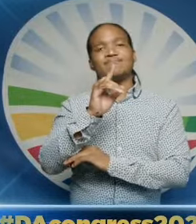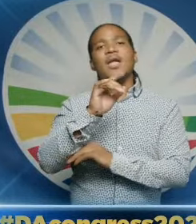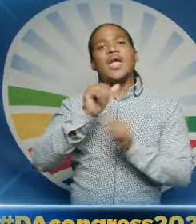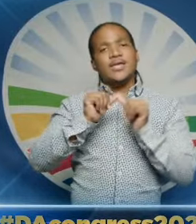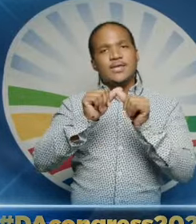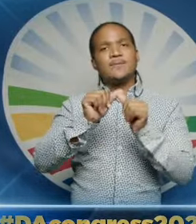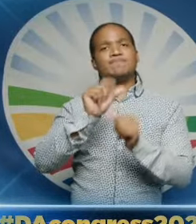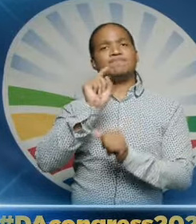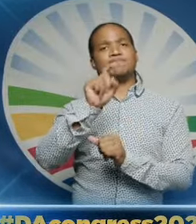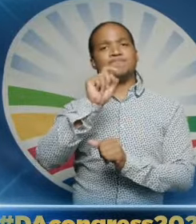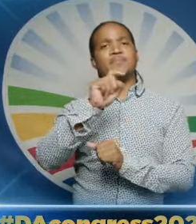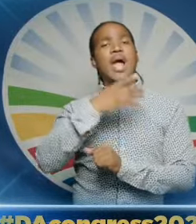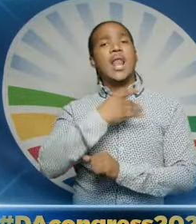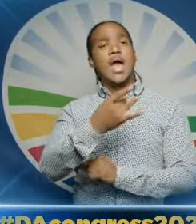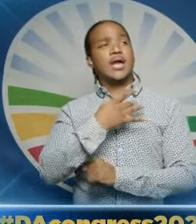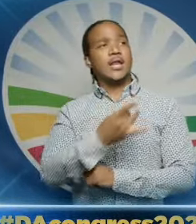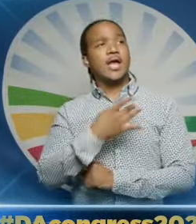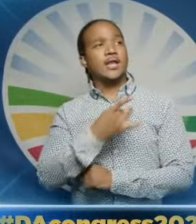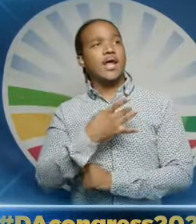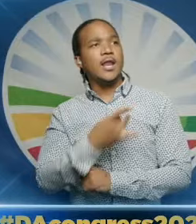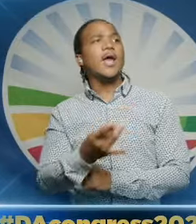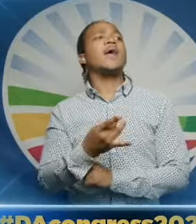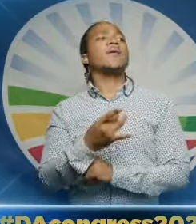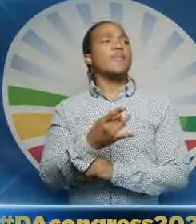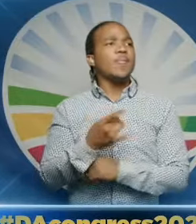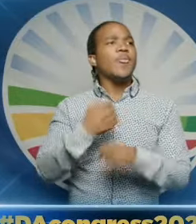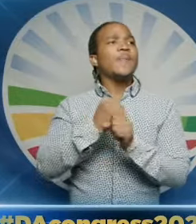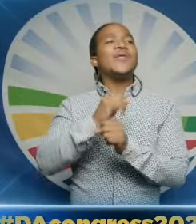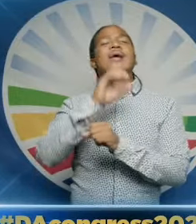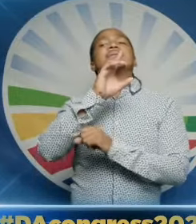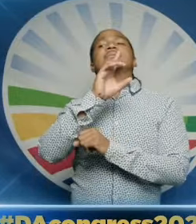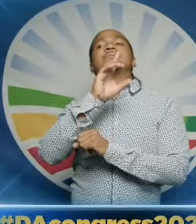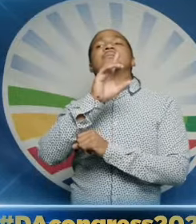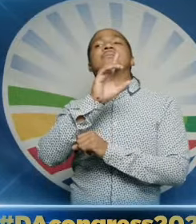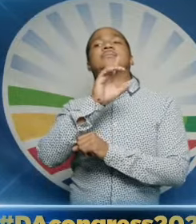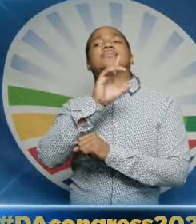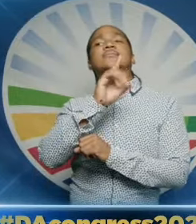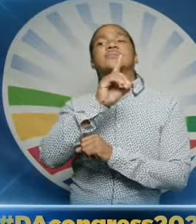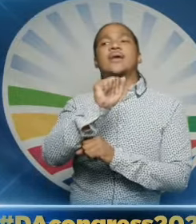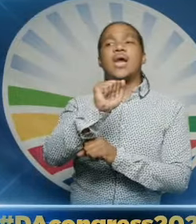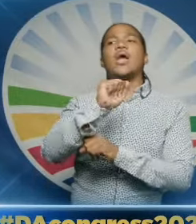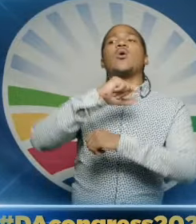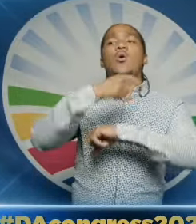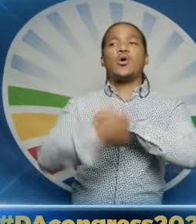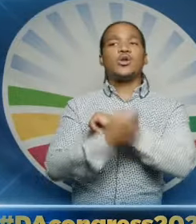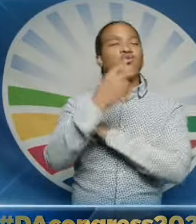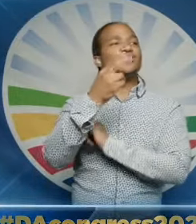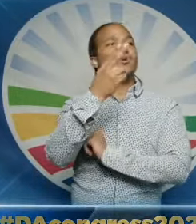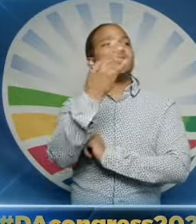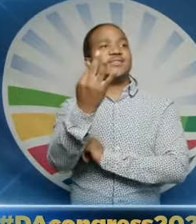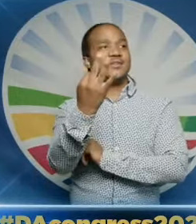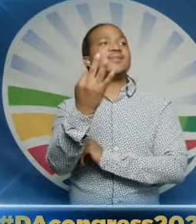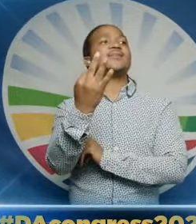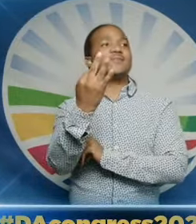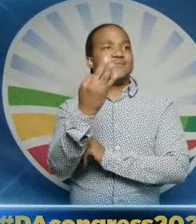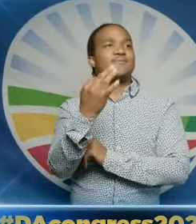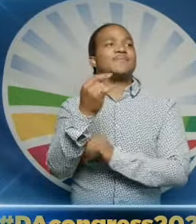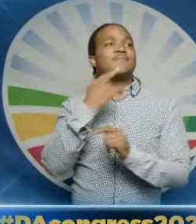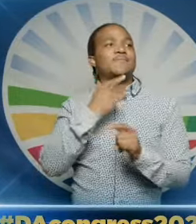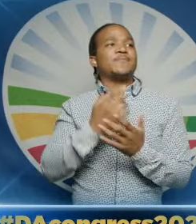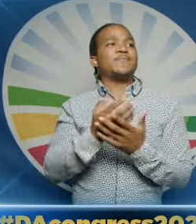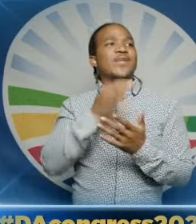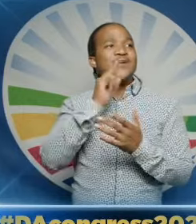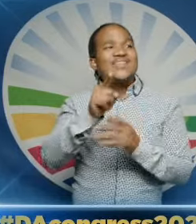commenting on social media using the hashtag DA Congress 2023. Tomorrow, we have the big event.